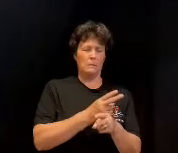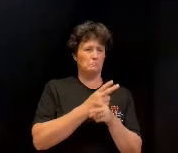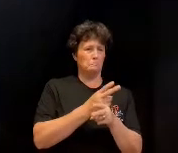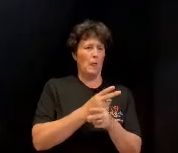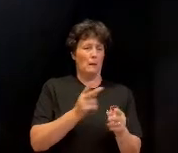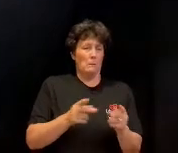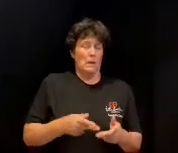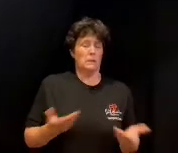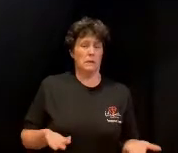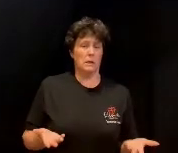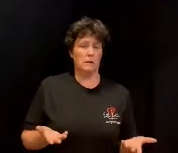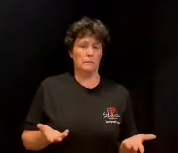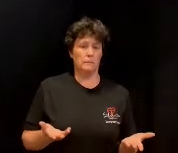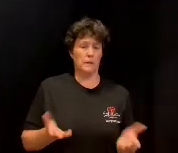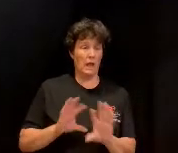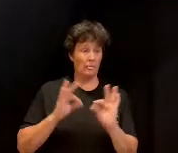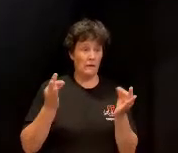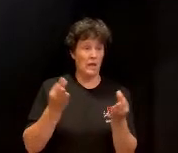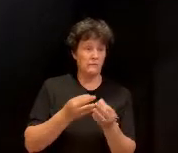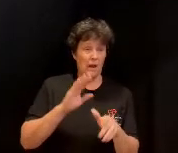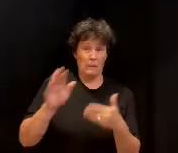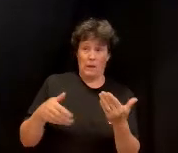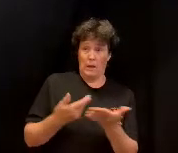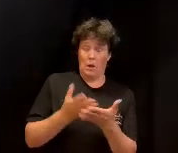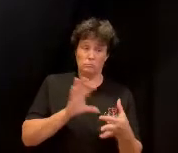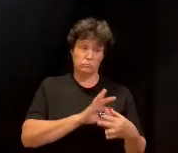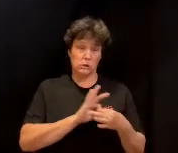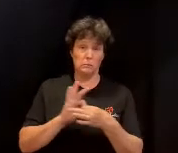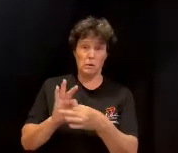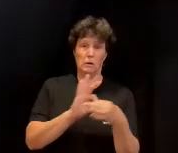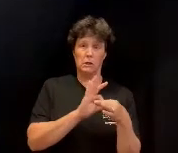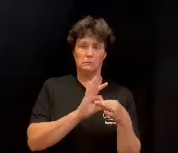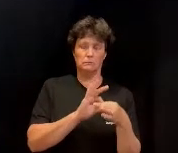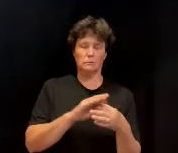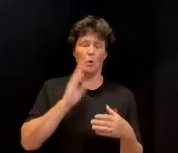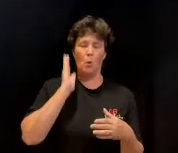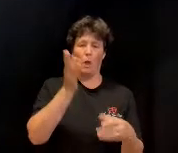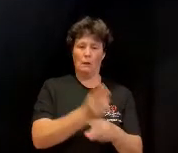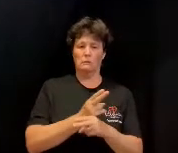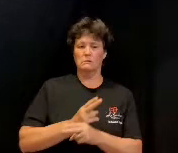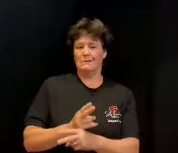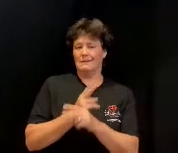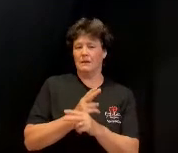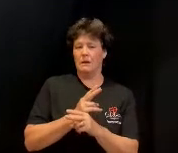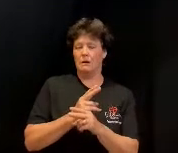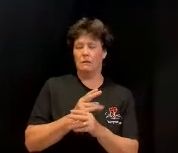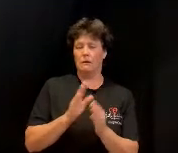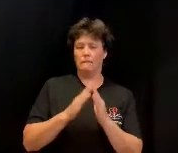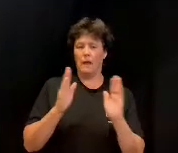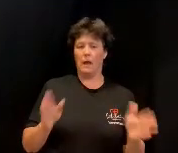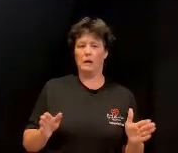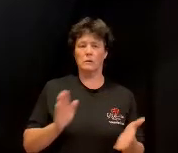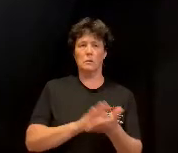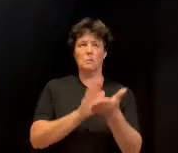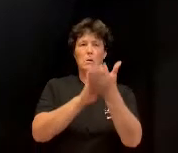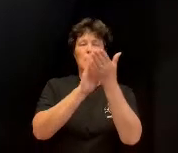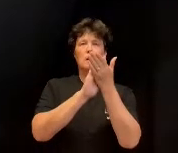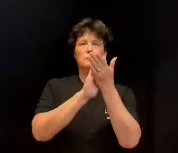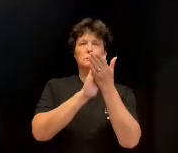family, we do our part to take care of the house. So Lord, we give you praise for that tonight. So we give to